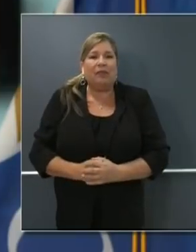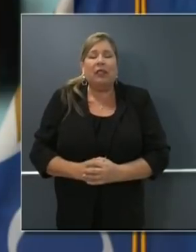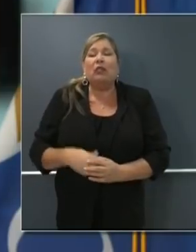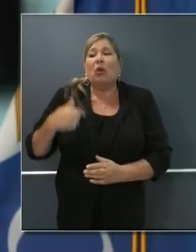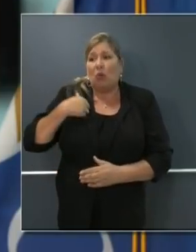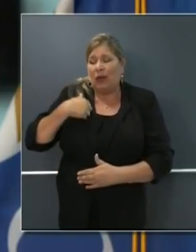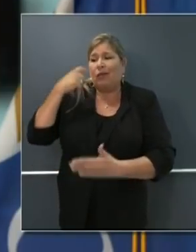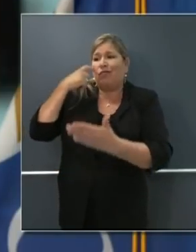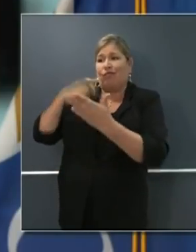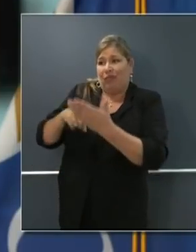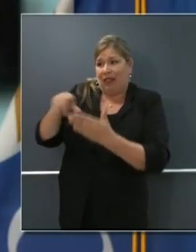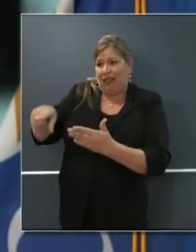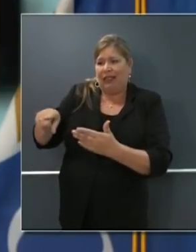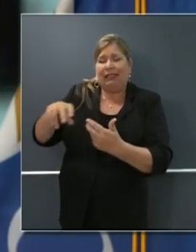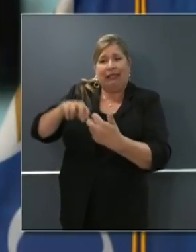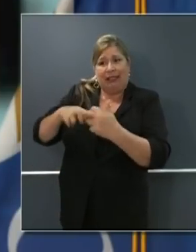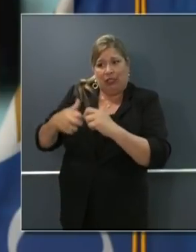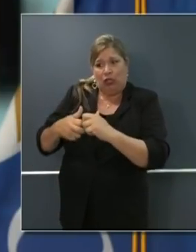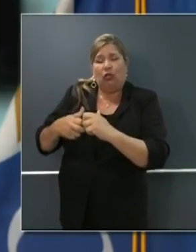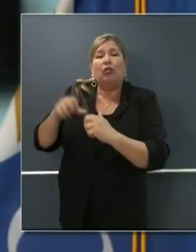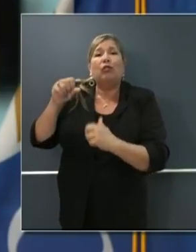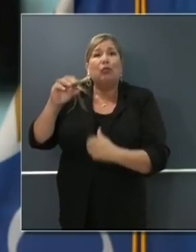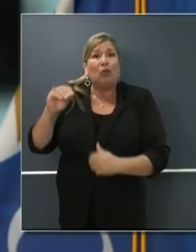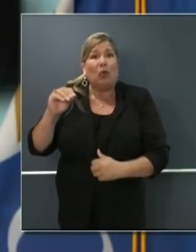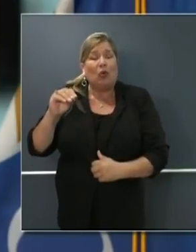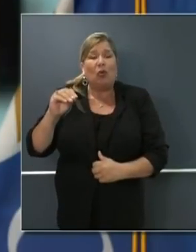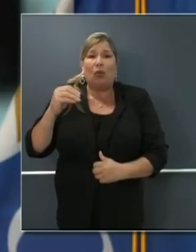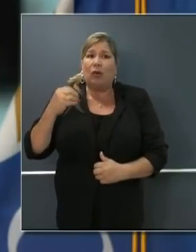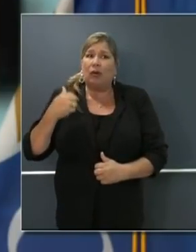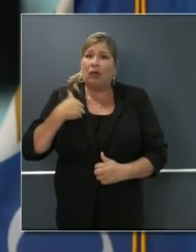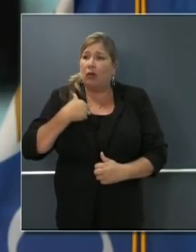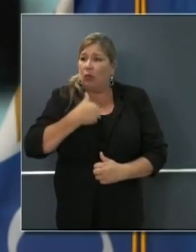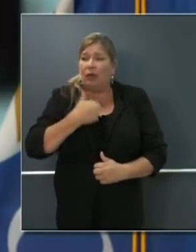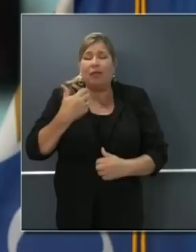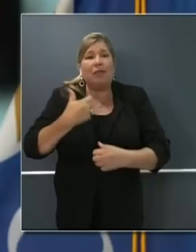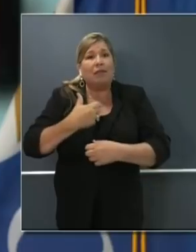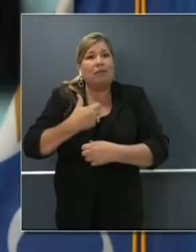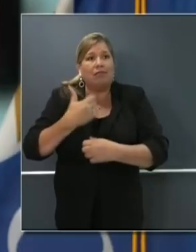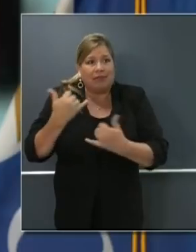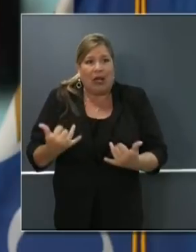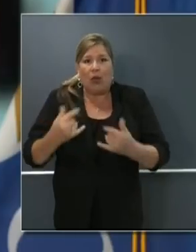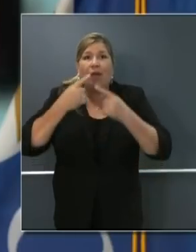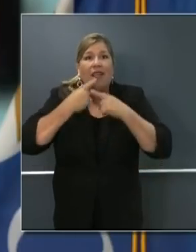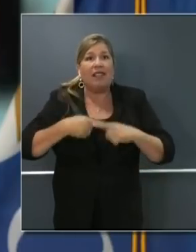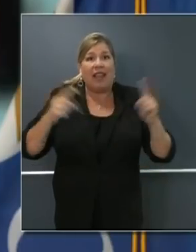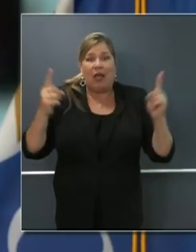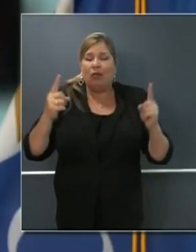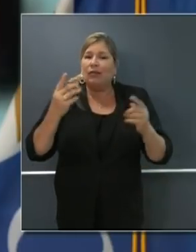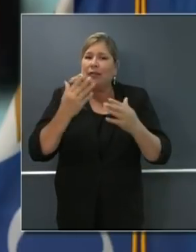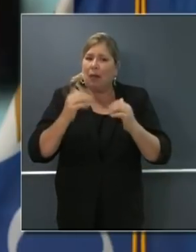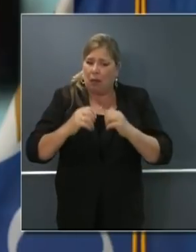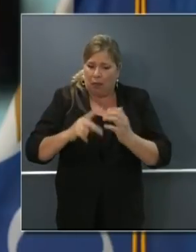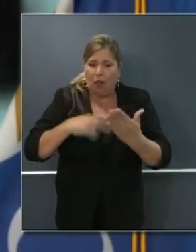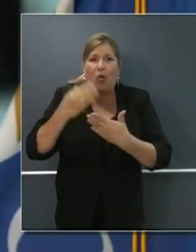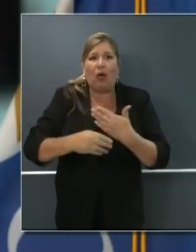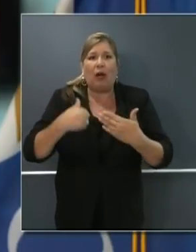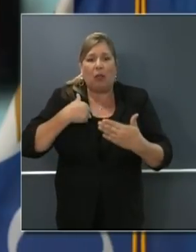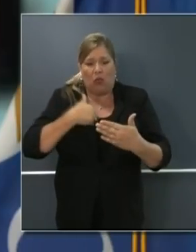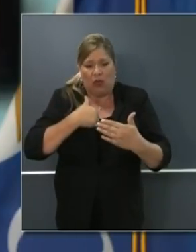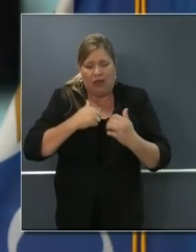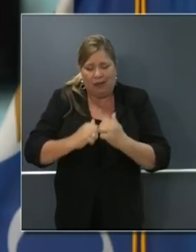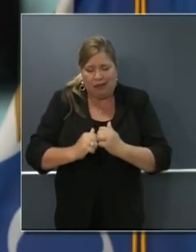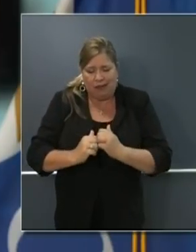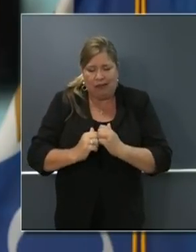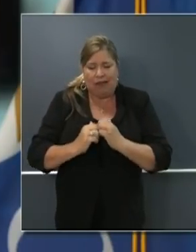an effort that's been, and I'm not exaggerating, almost 2 decades in the making. These challenges